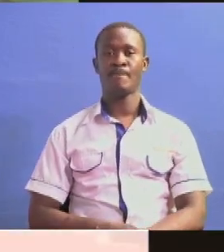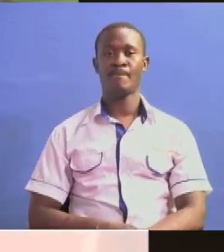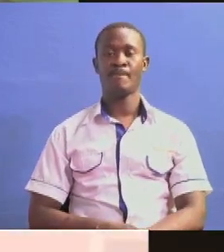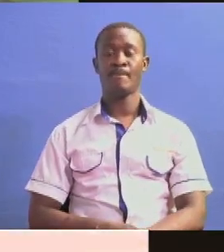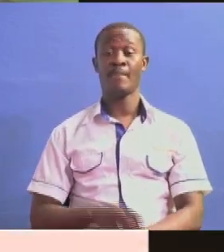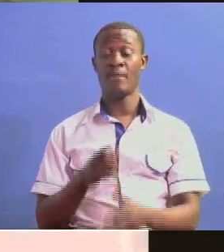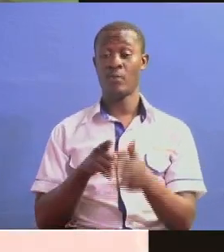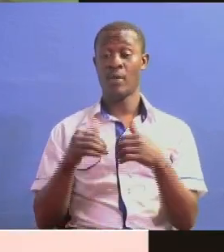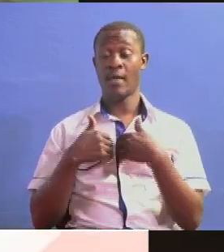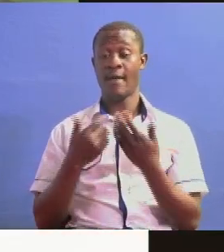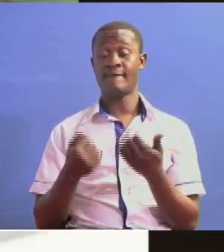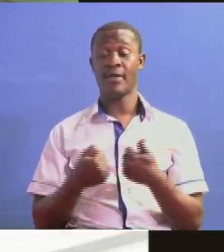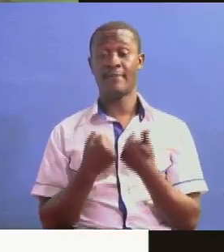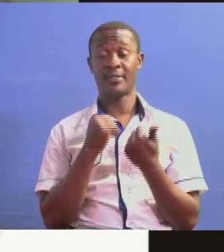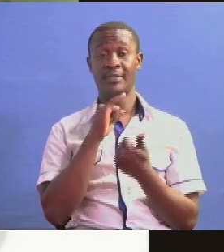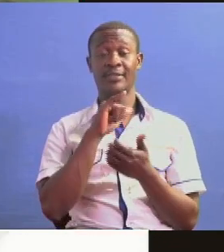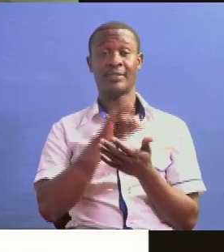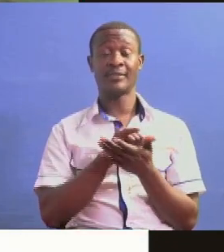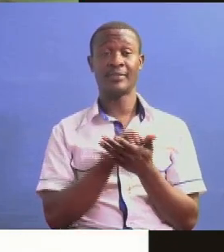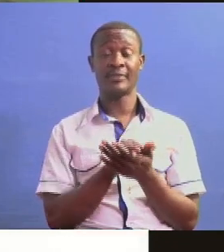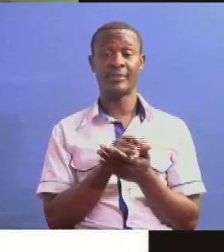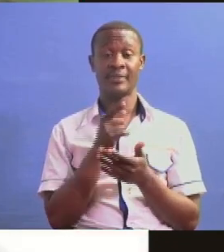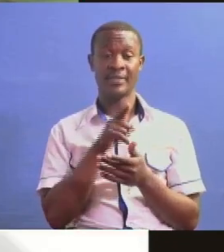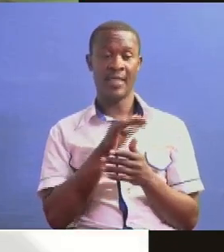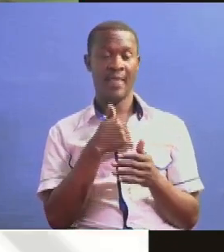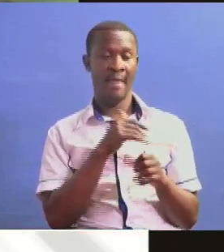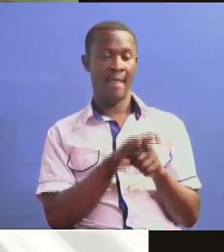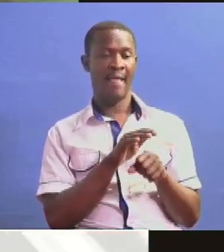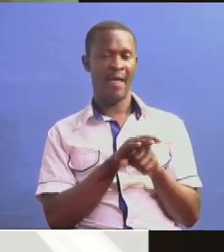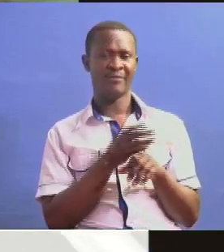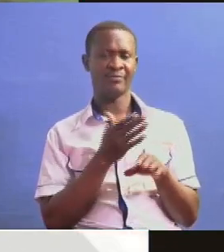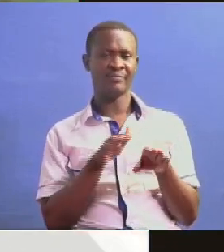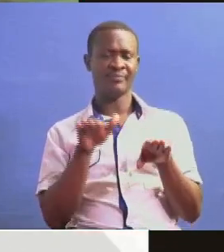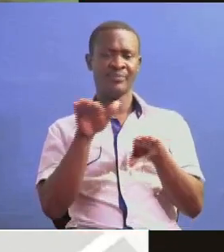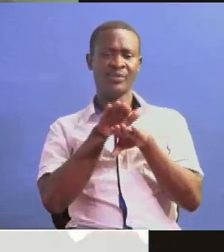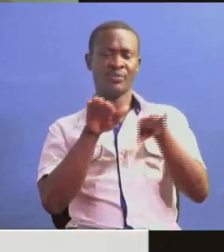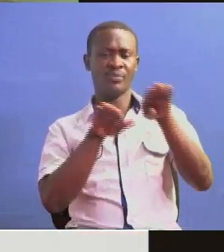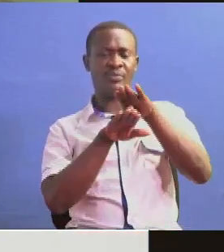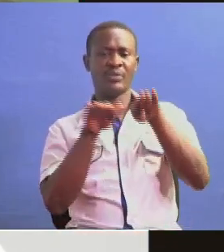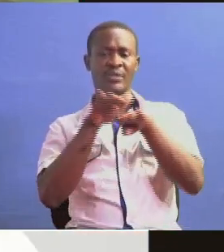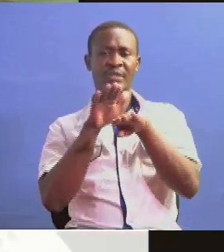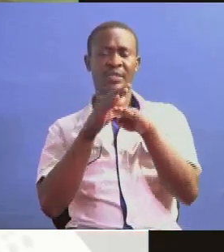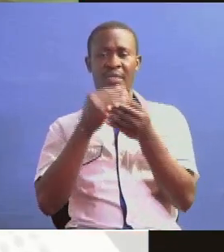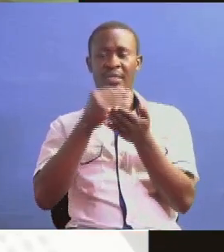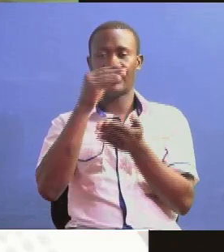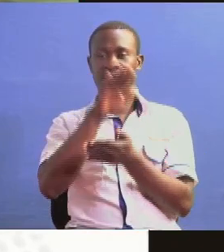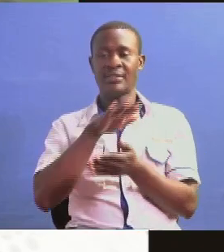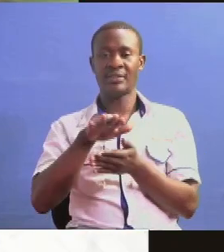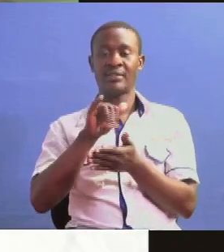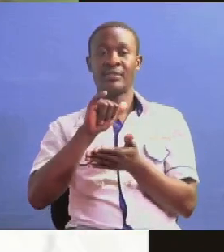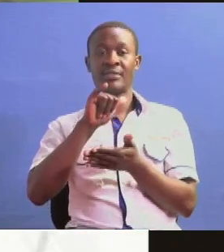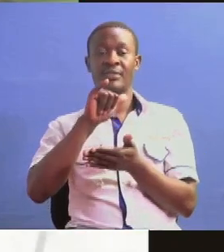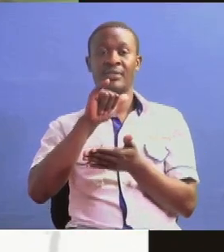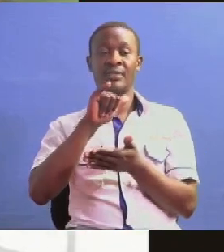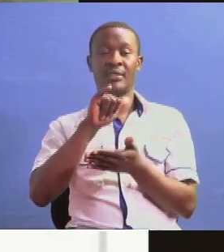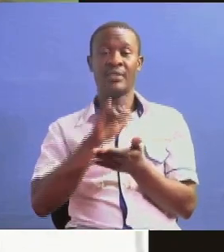What has happened is that there have been some overlaps in some learning areas, and